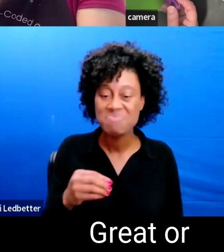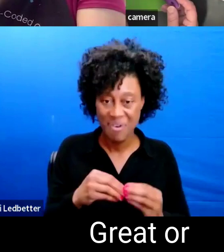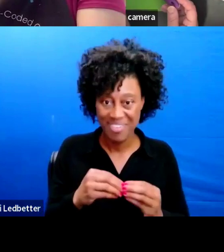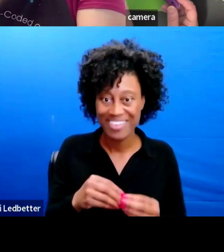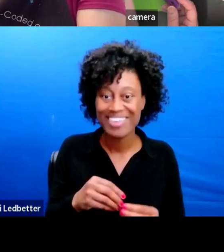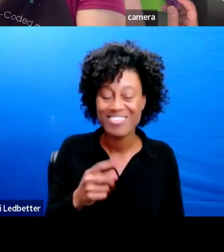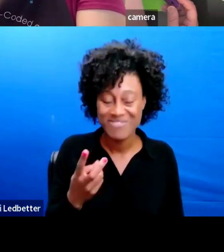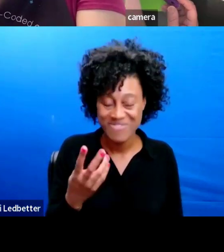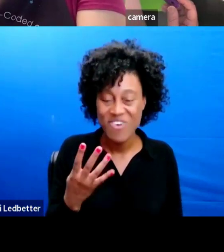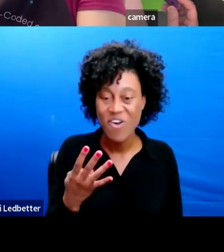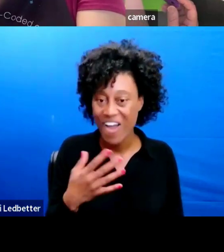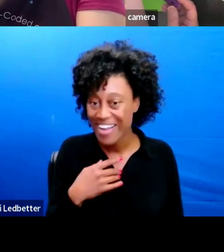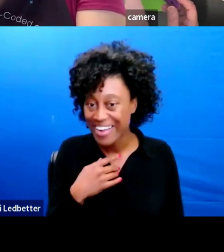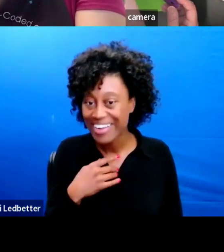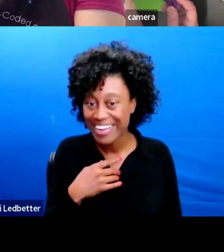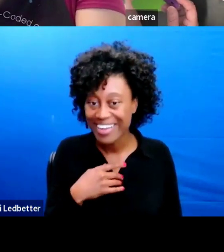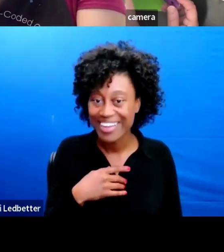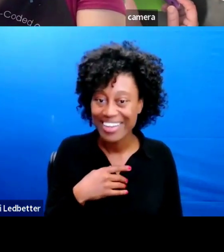4,